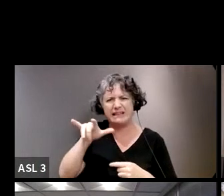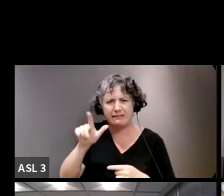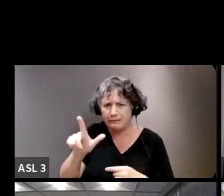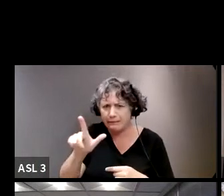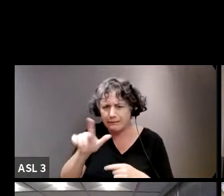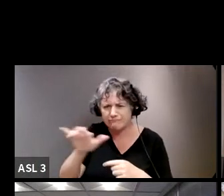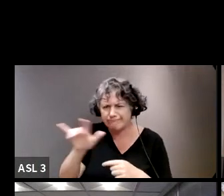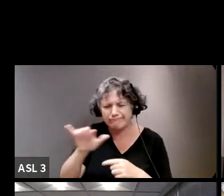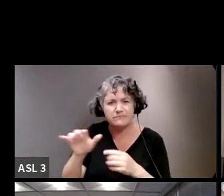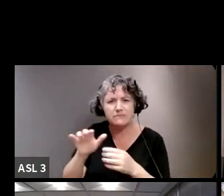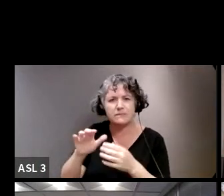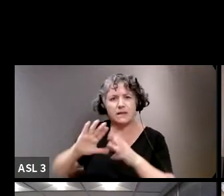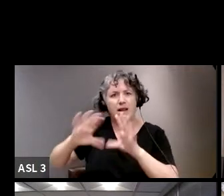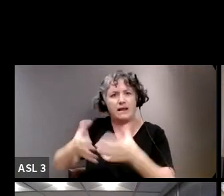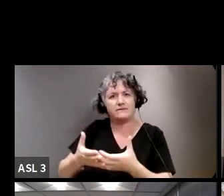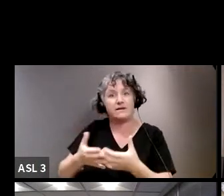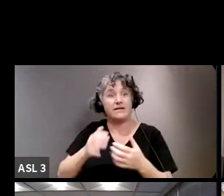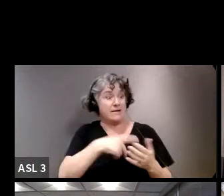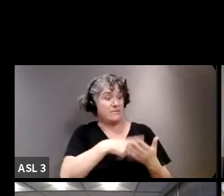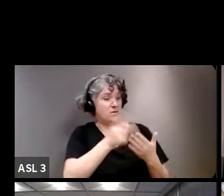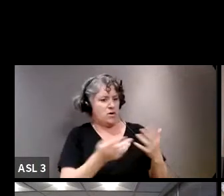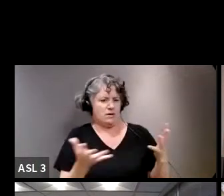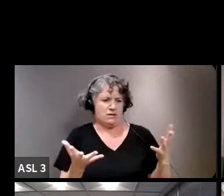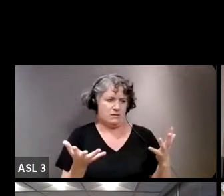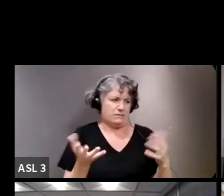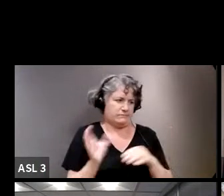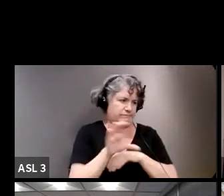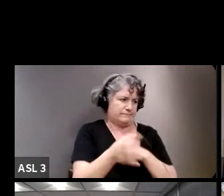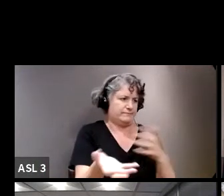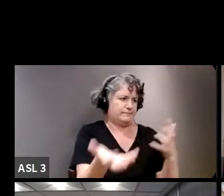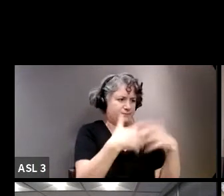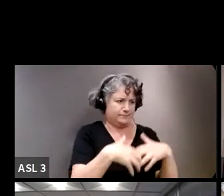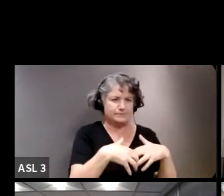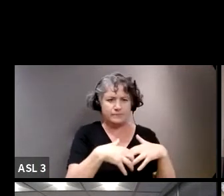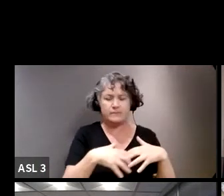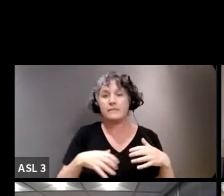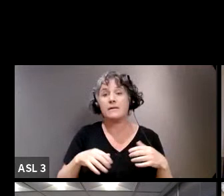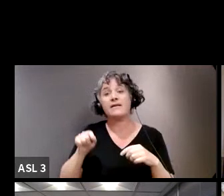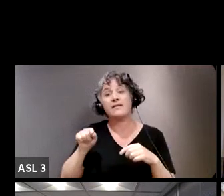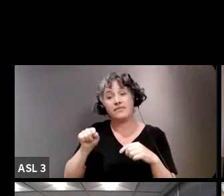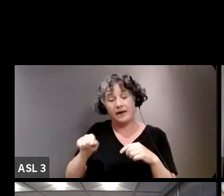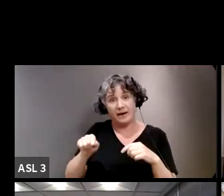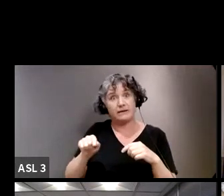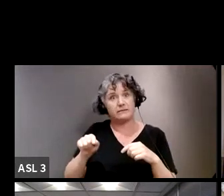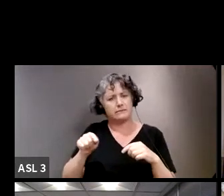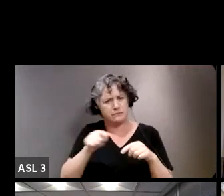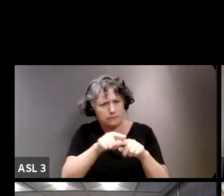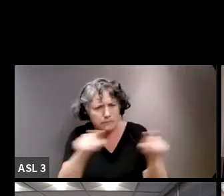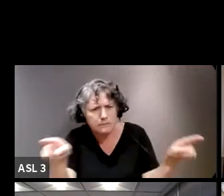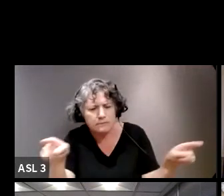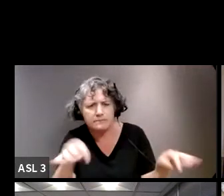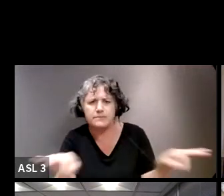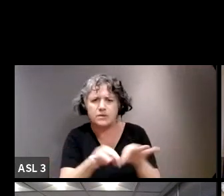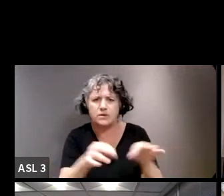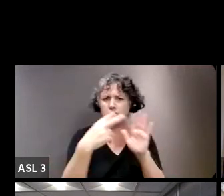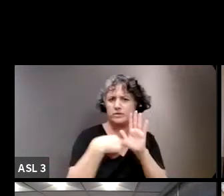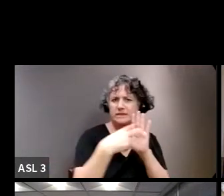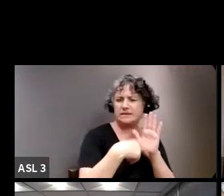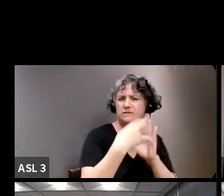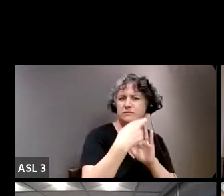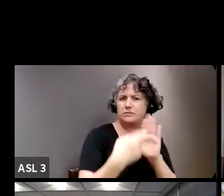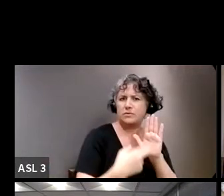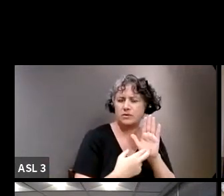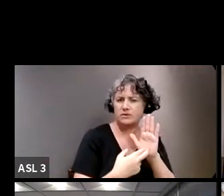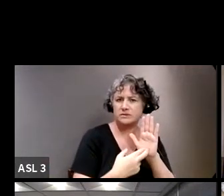abolishment of the program it is imperative that the board becomes familiar with these reports because the involvement of ottawa police officers in